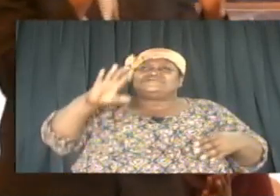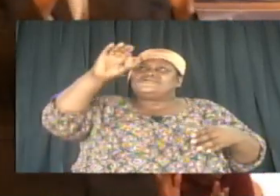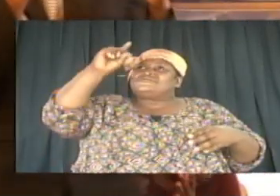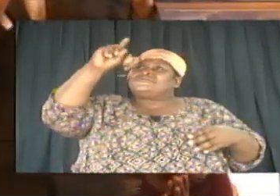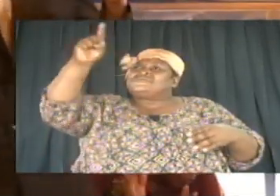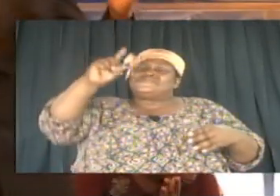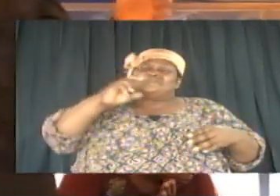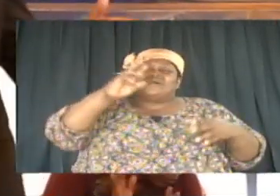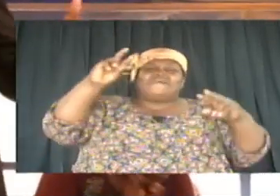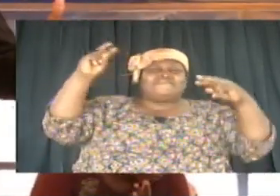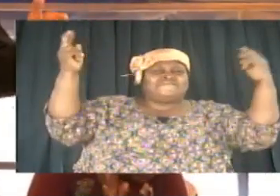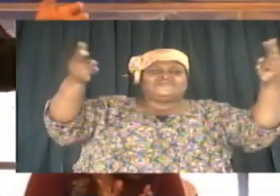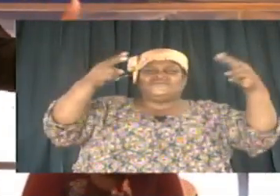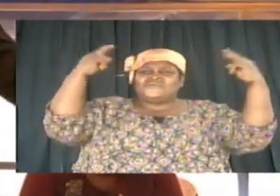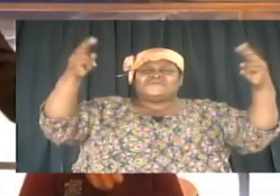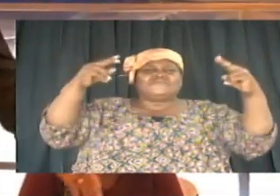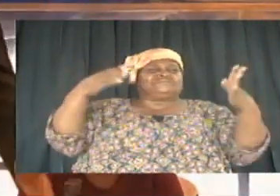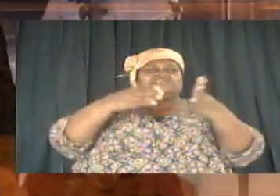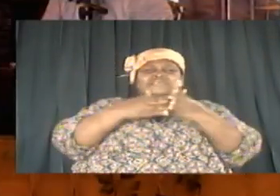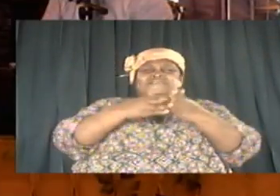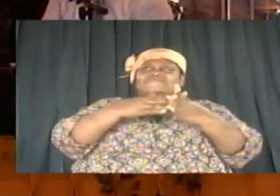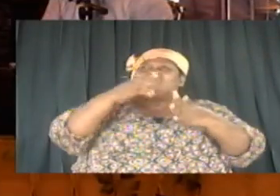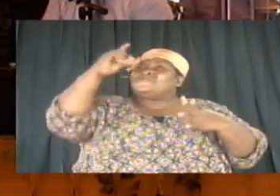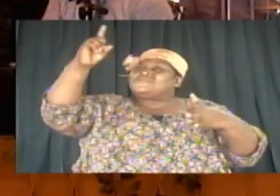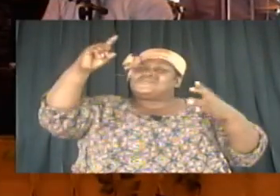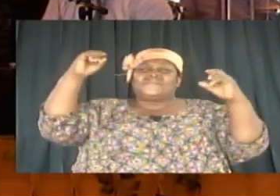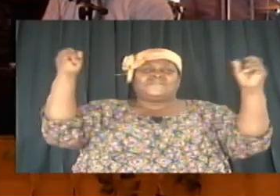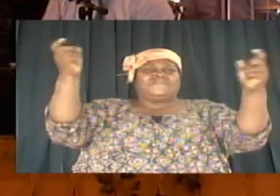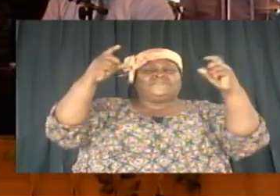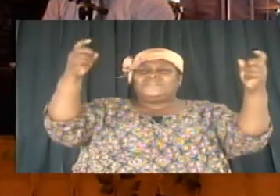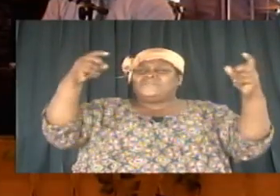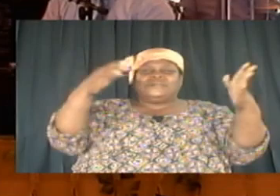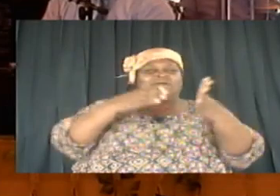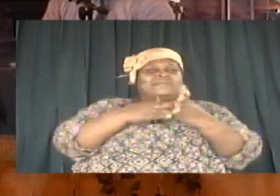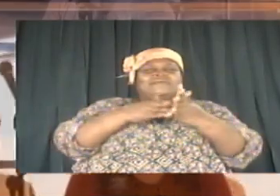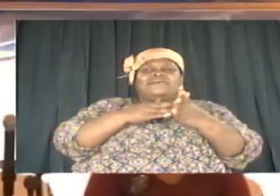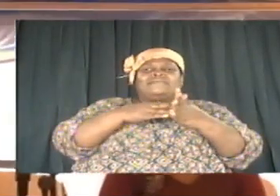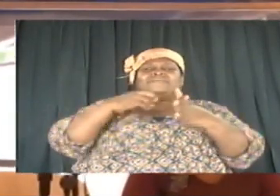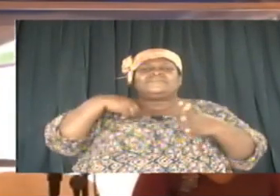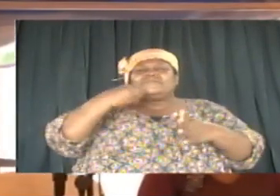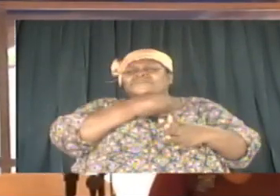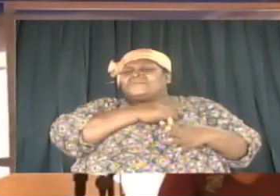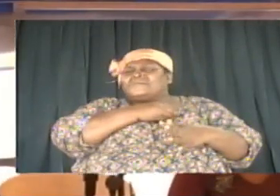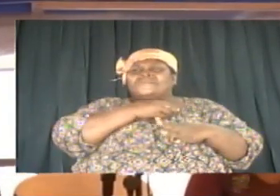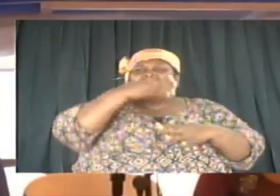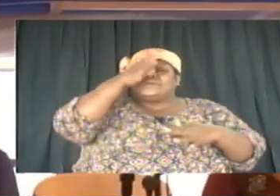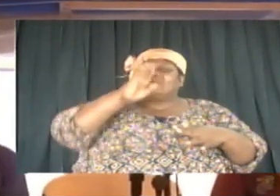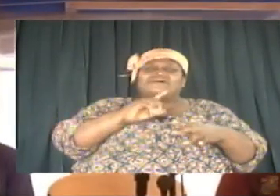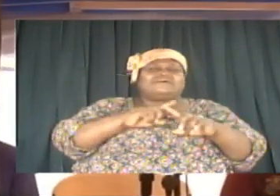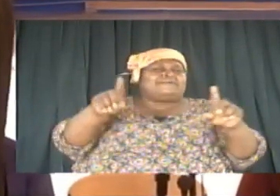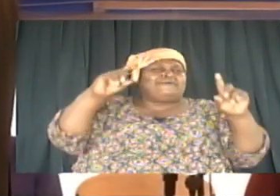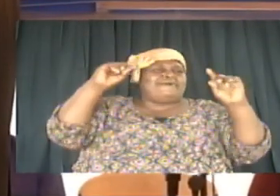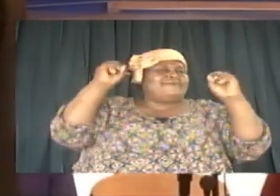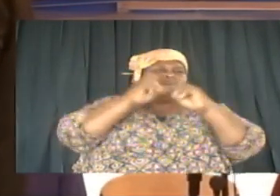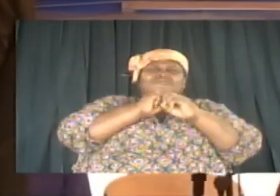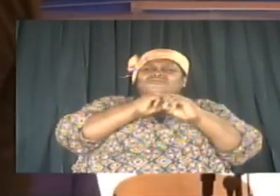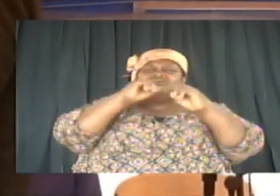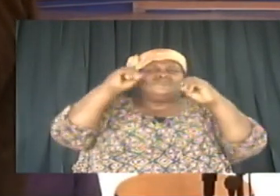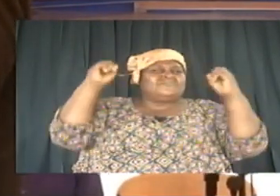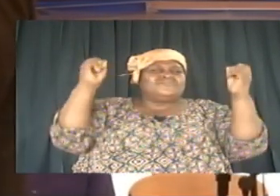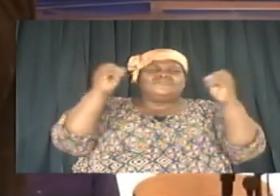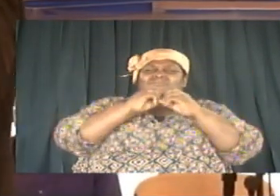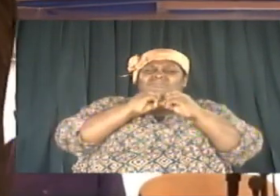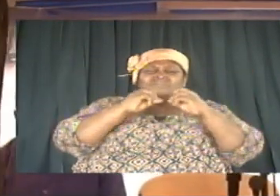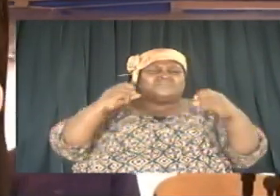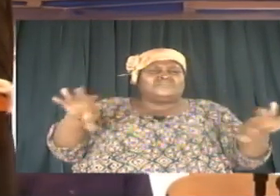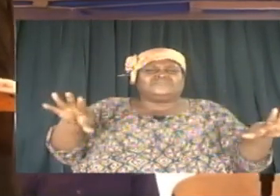have won as usual again. Our God cannot lose. Years ago, a minister